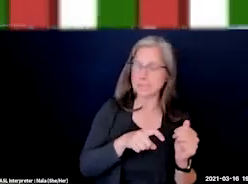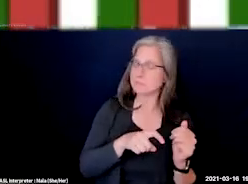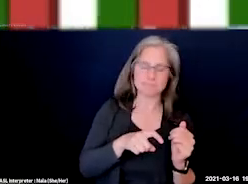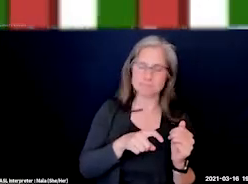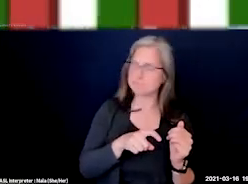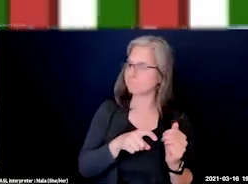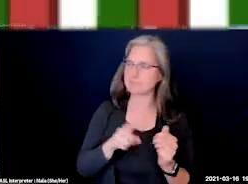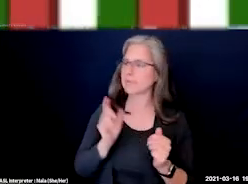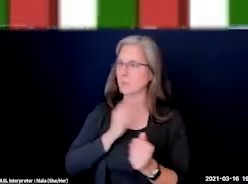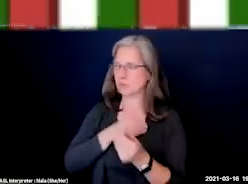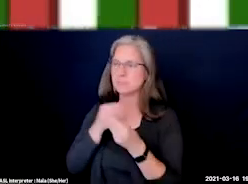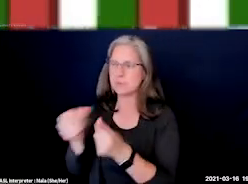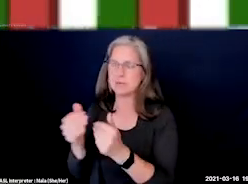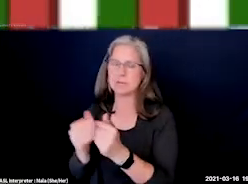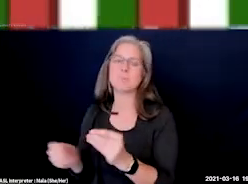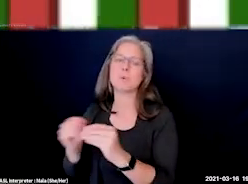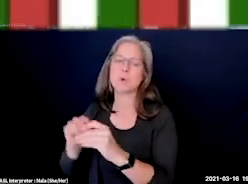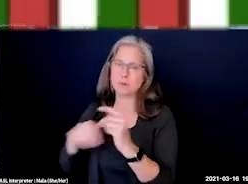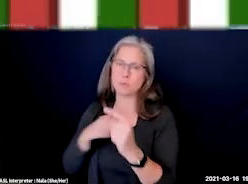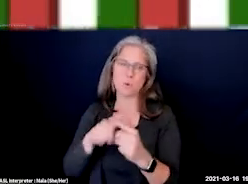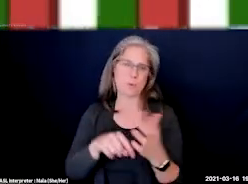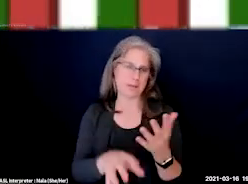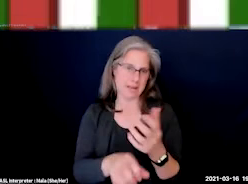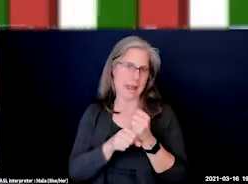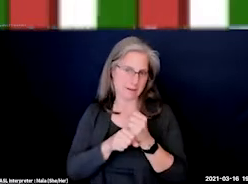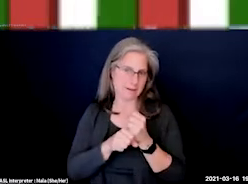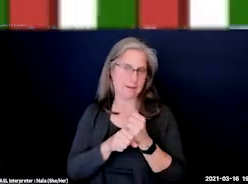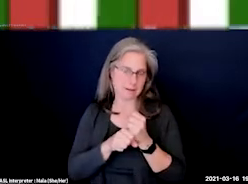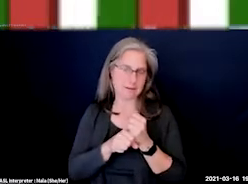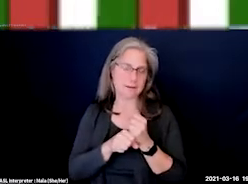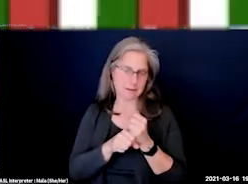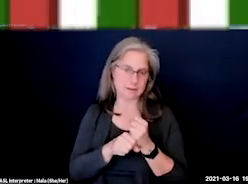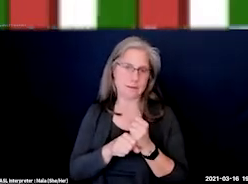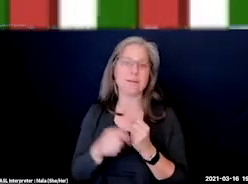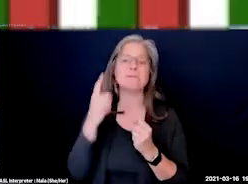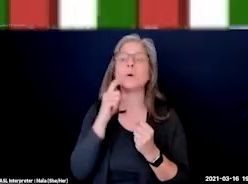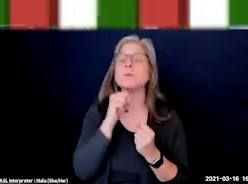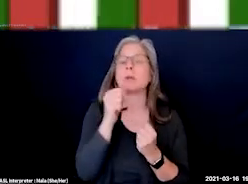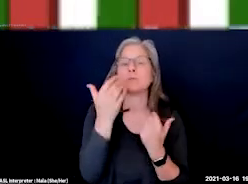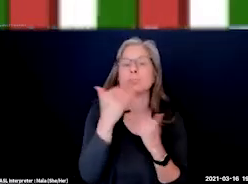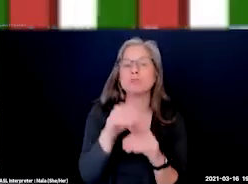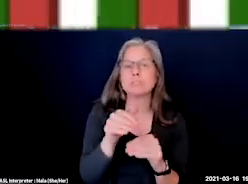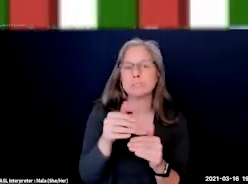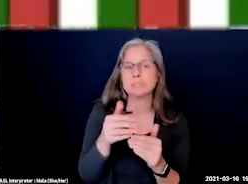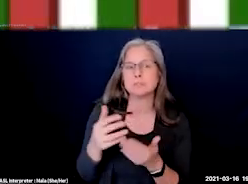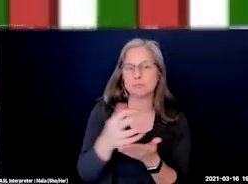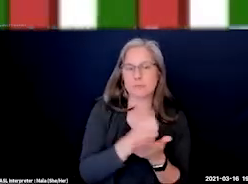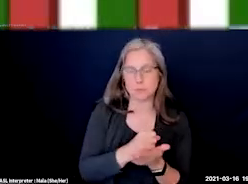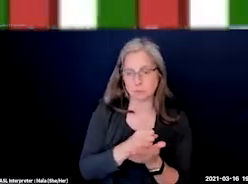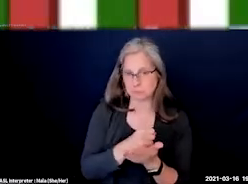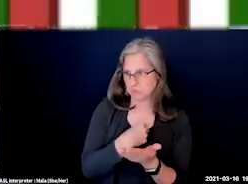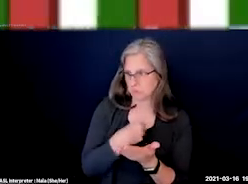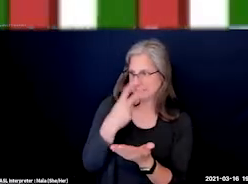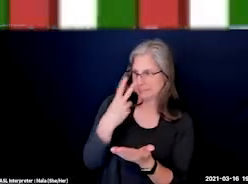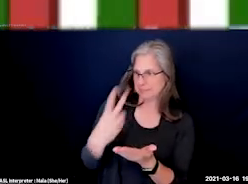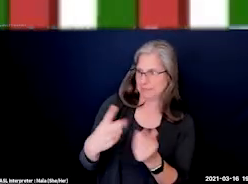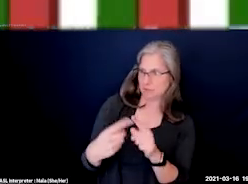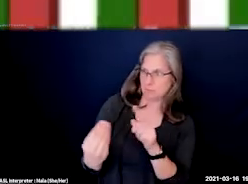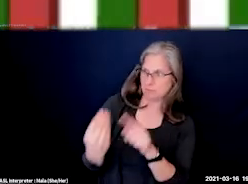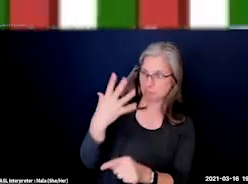in excess of what we're receiving in unrestricted revenues. And you can see that